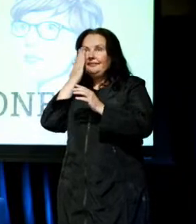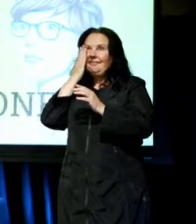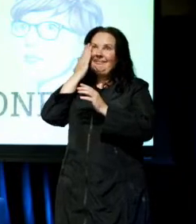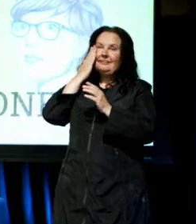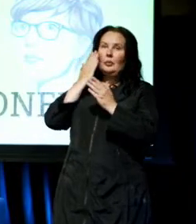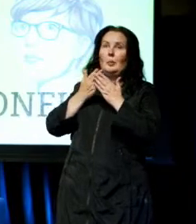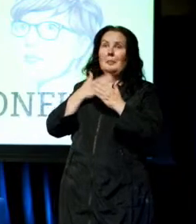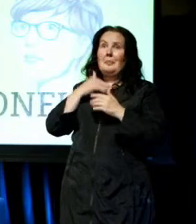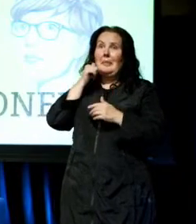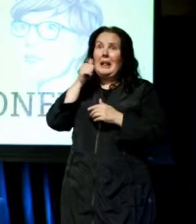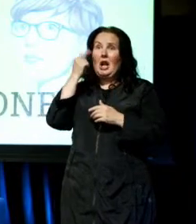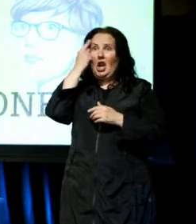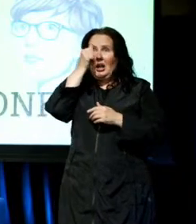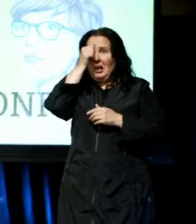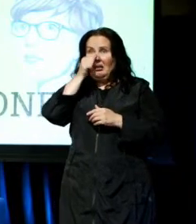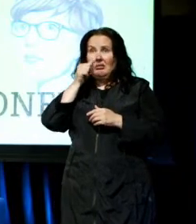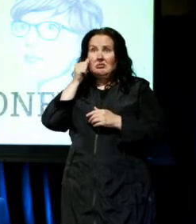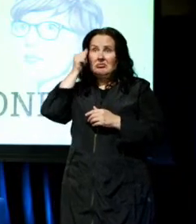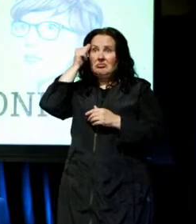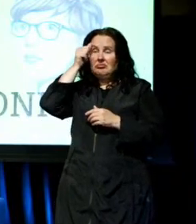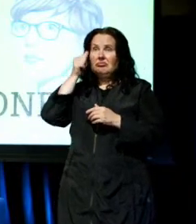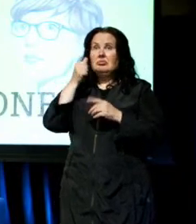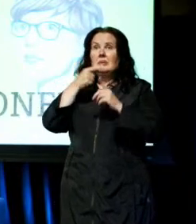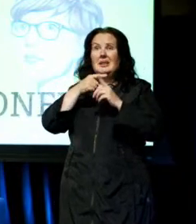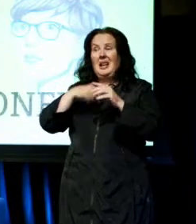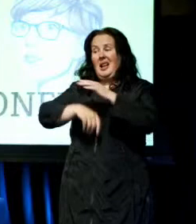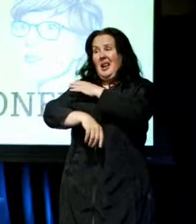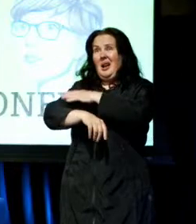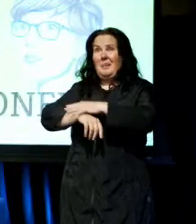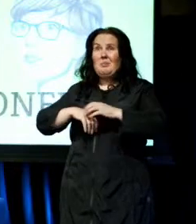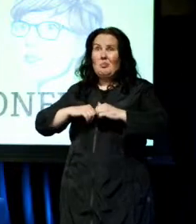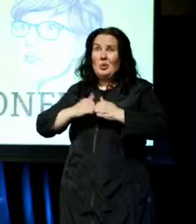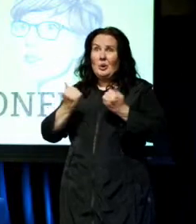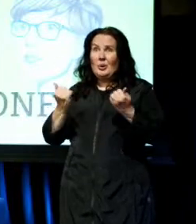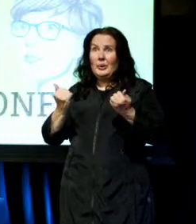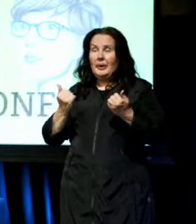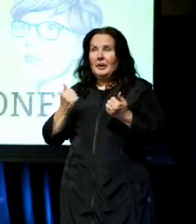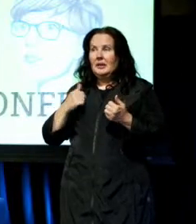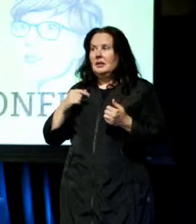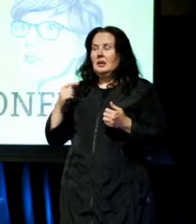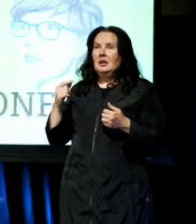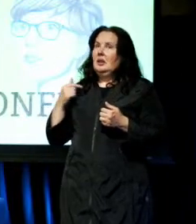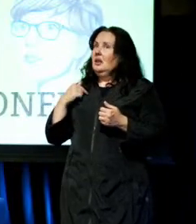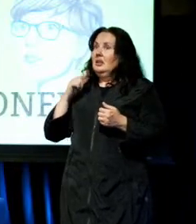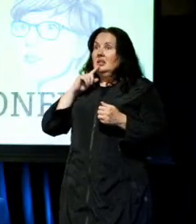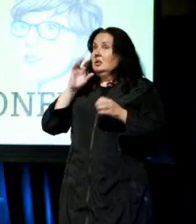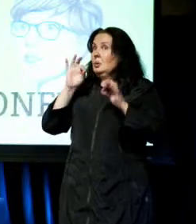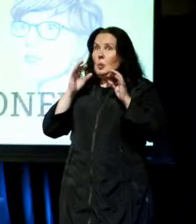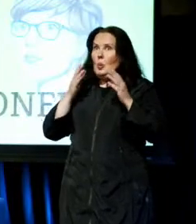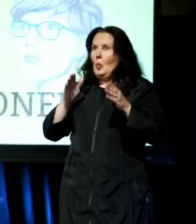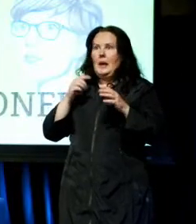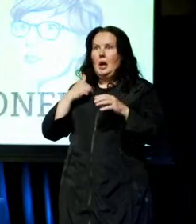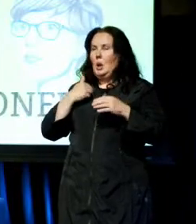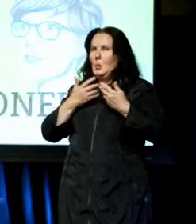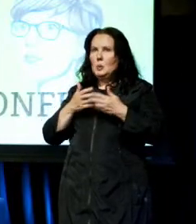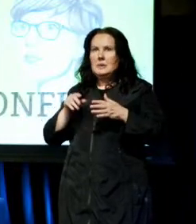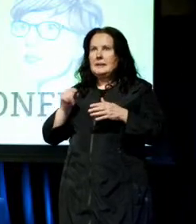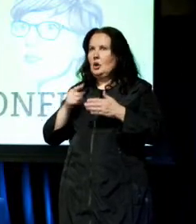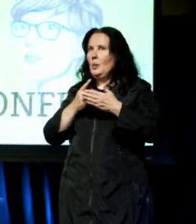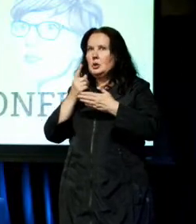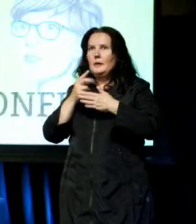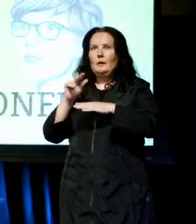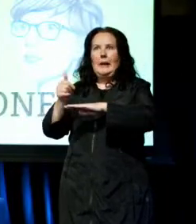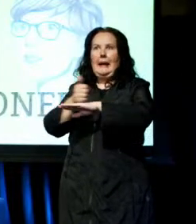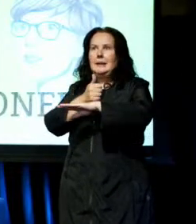and I had my arm was broken. So, but they were like, I was like, there's no way I'm going to like lose this opportunity. So I was